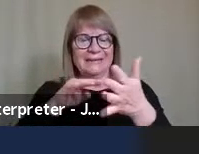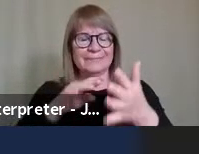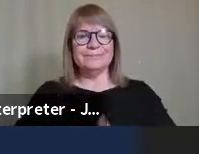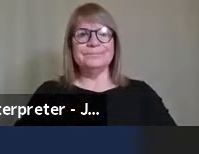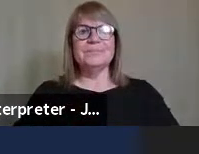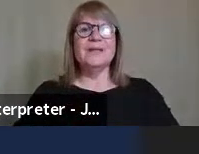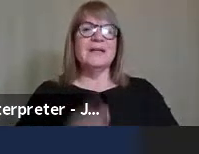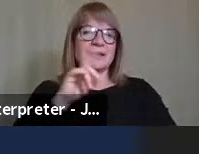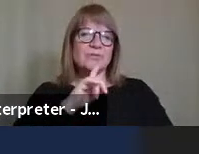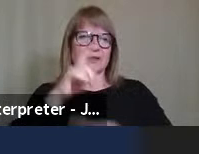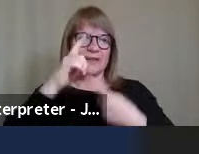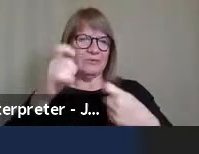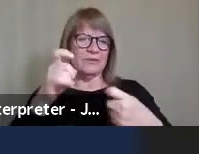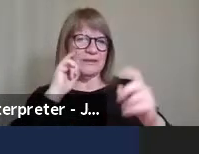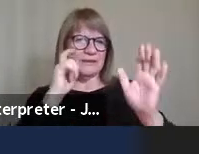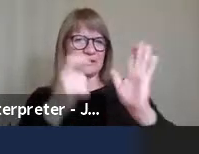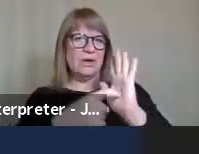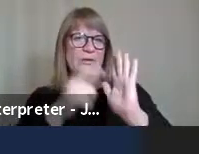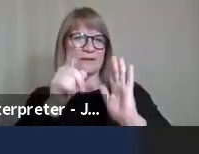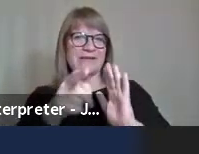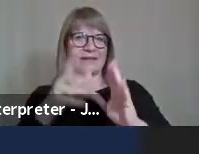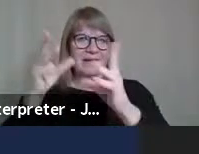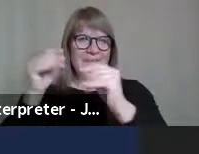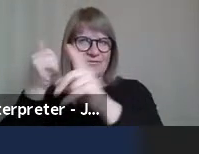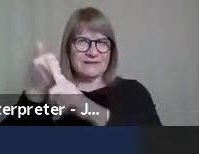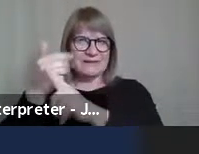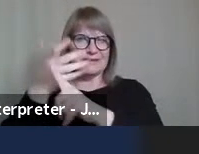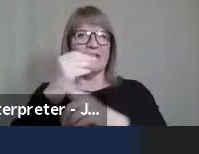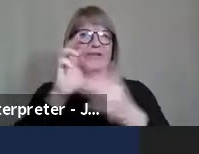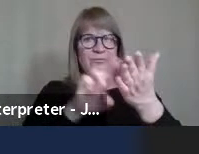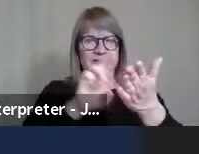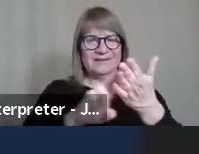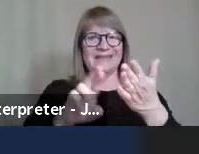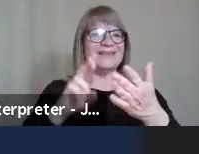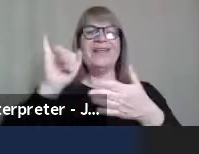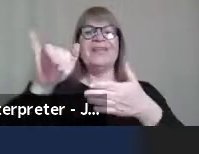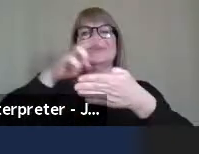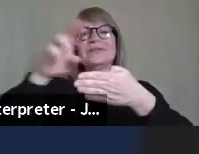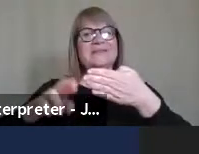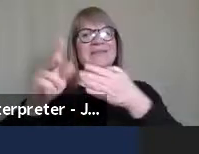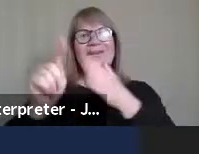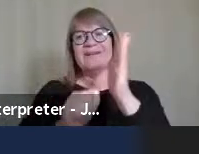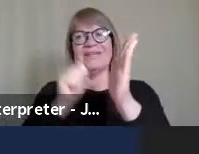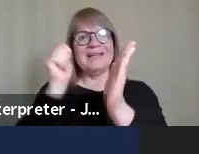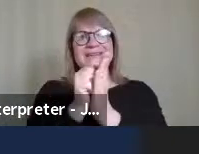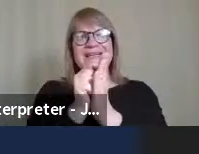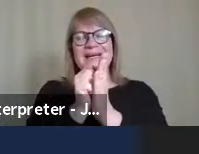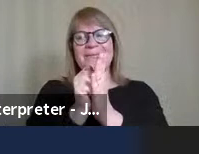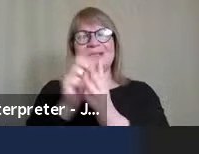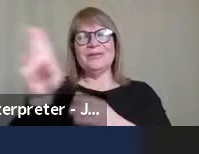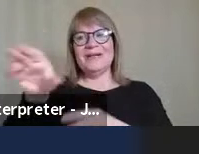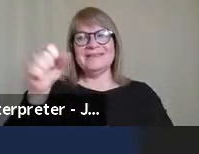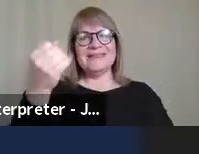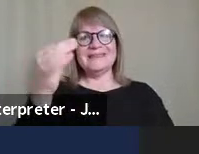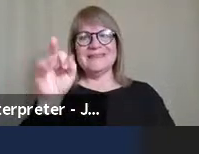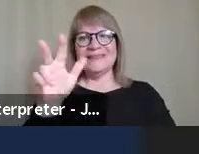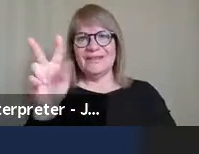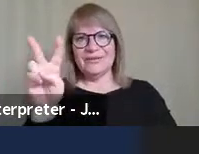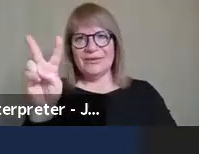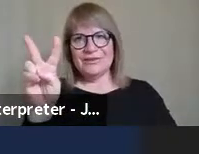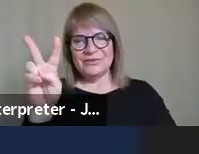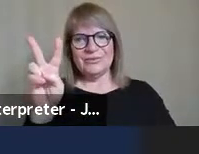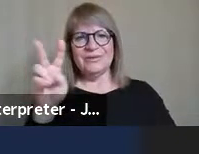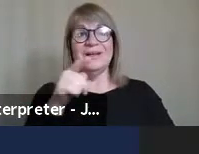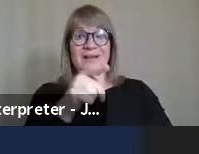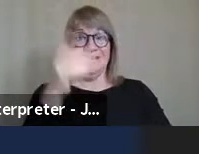itself and the study are products of this time period in the united states that the tree also too